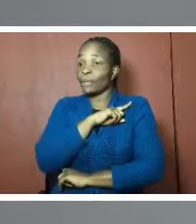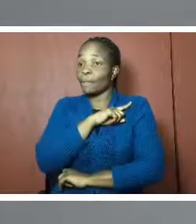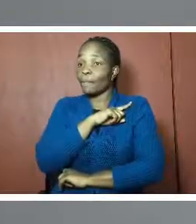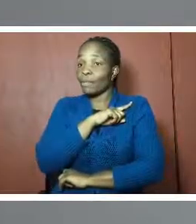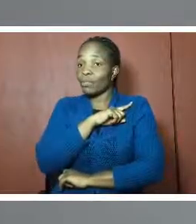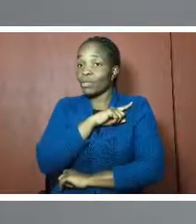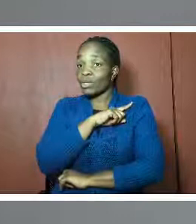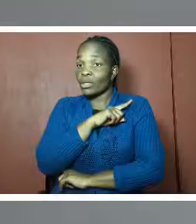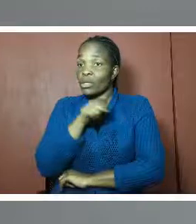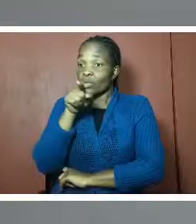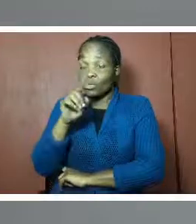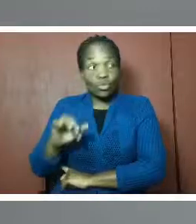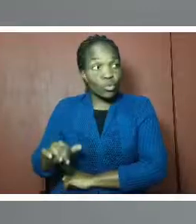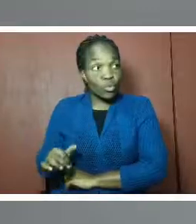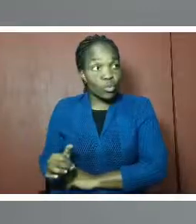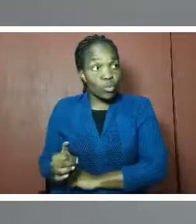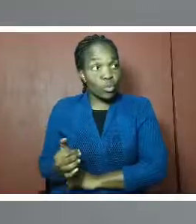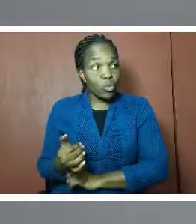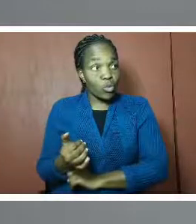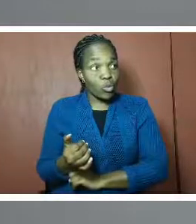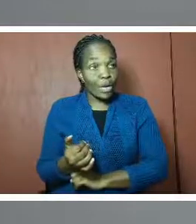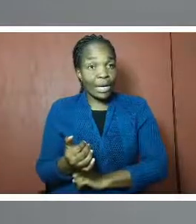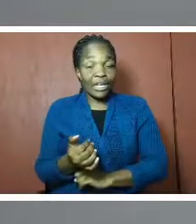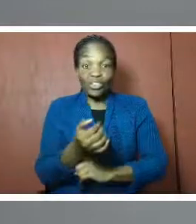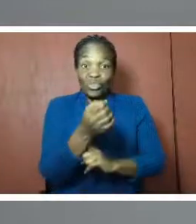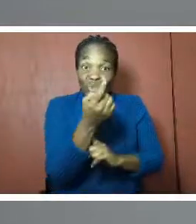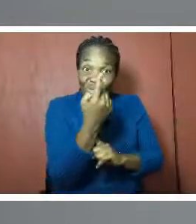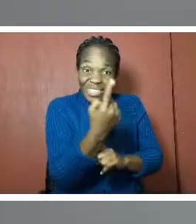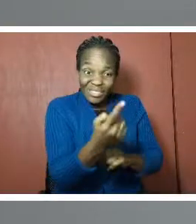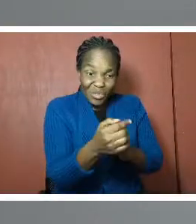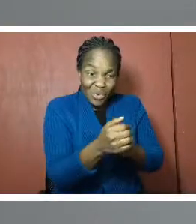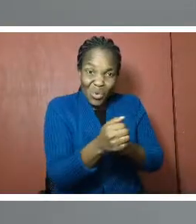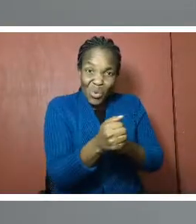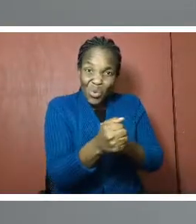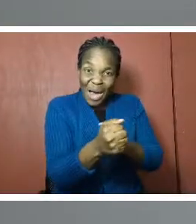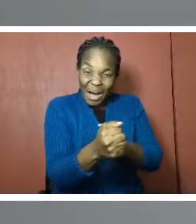run the show. Yes. From start to the end. Yeah. But if you